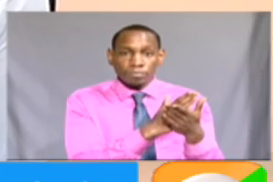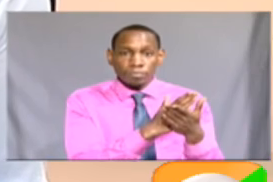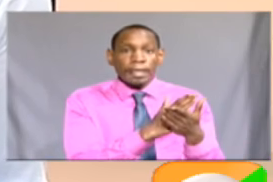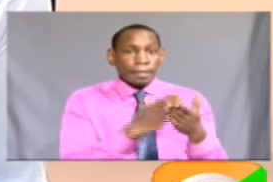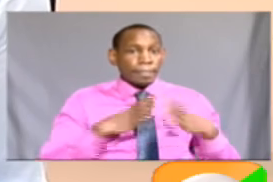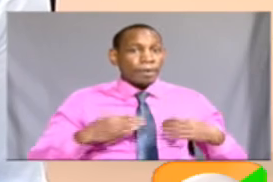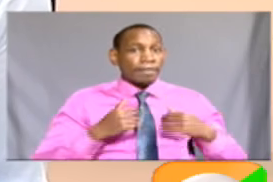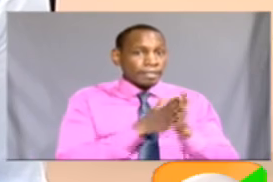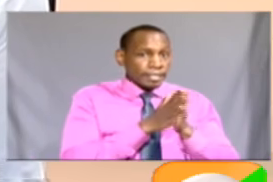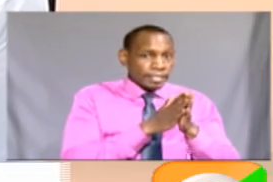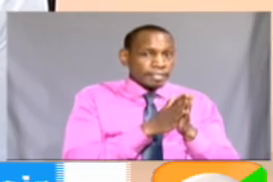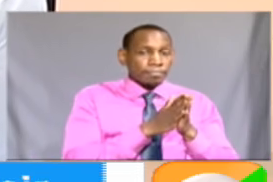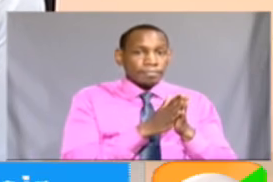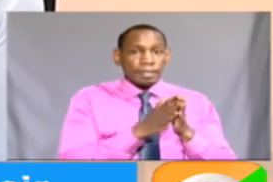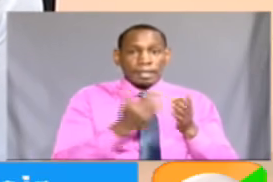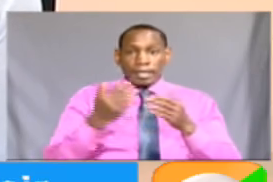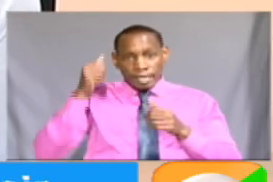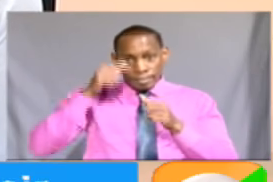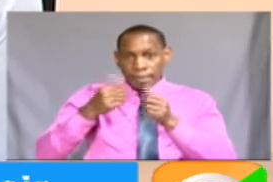Absolutely. You know, Francis said last week,